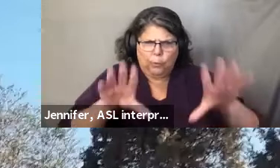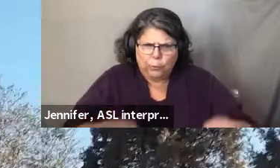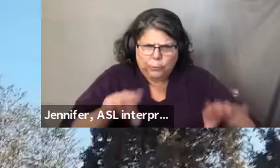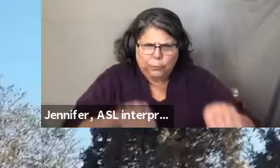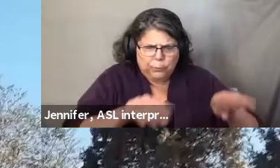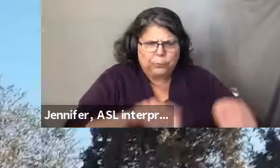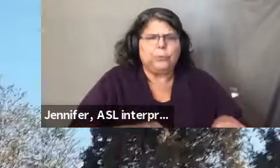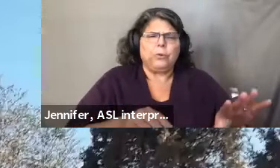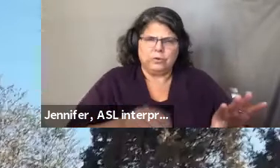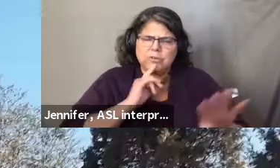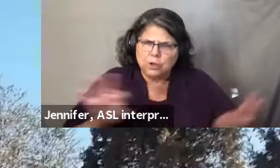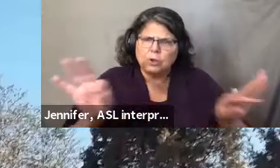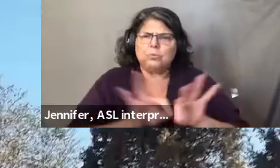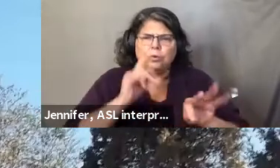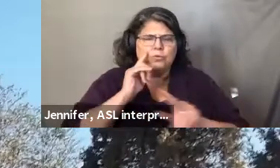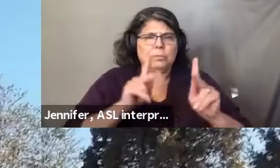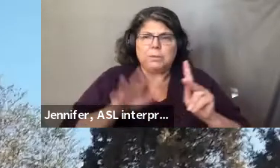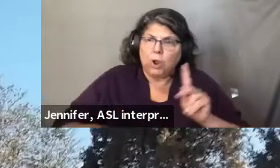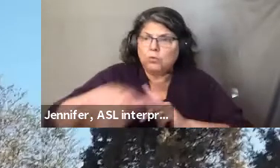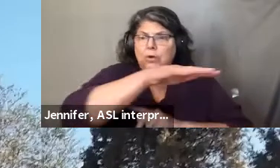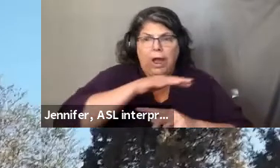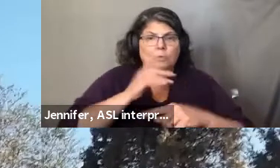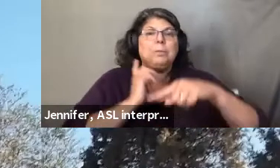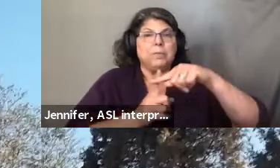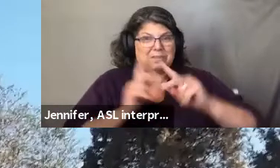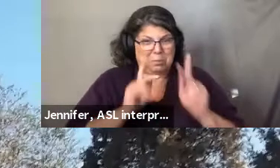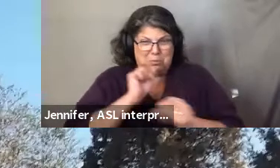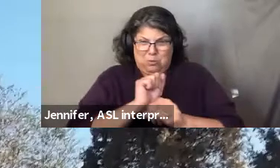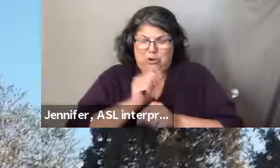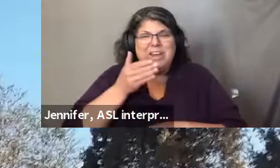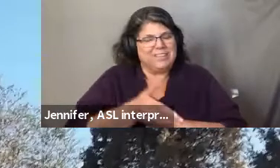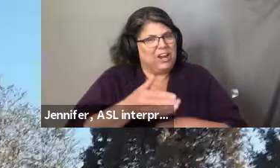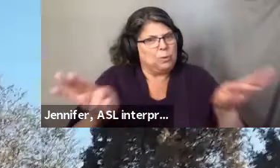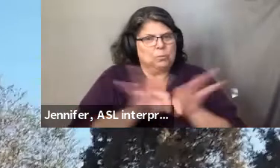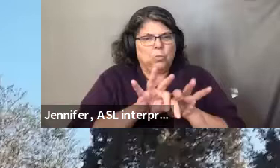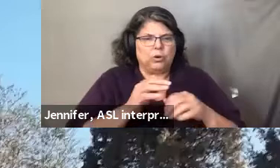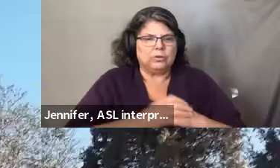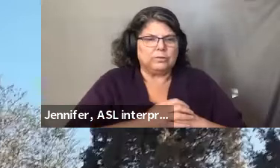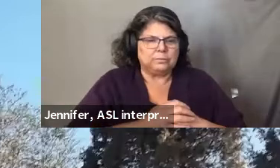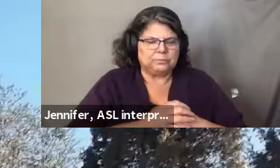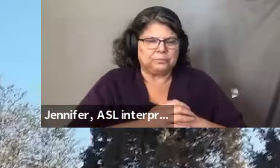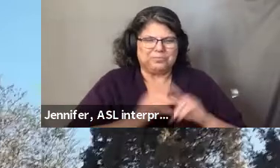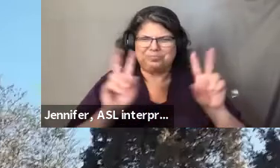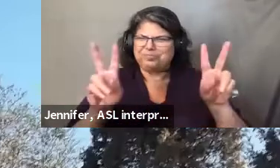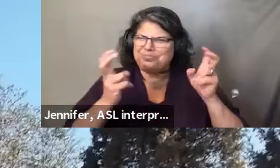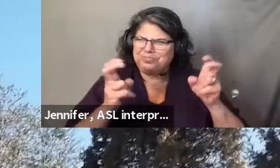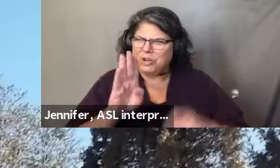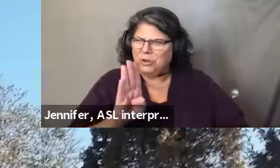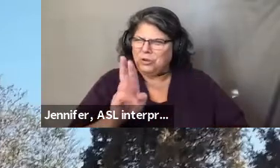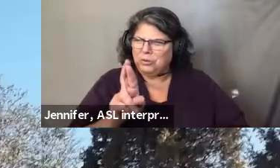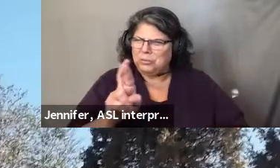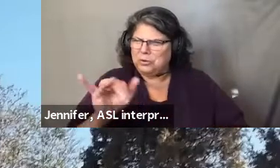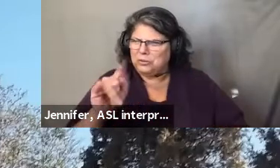people working on the sites. And the burrito wrap, it's kind of